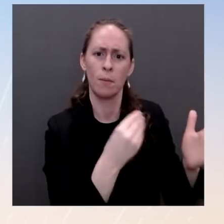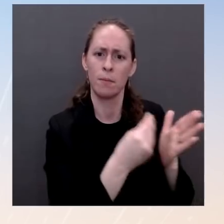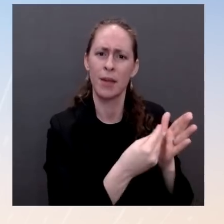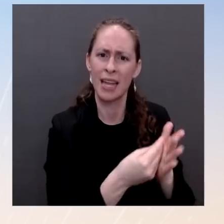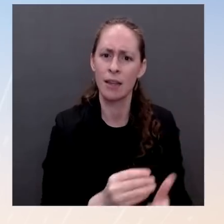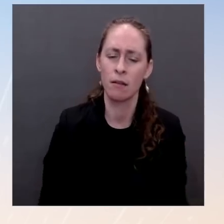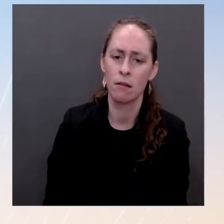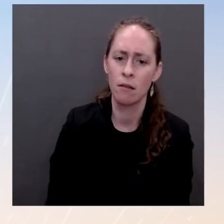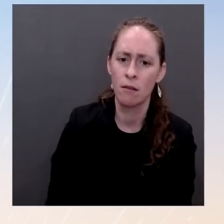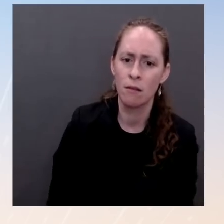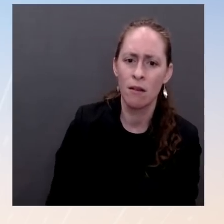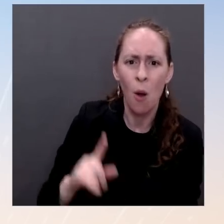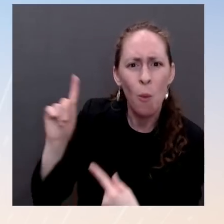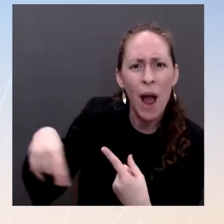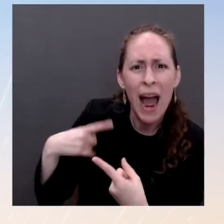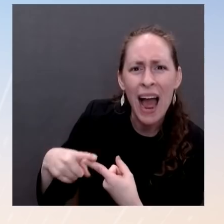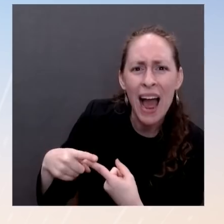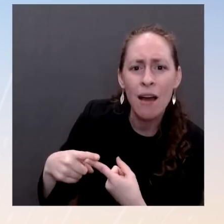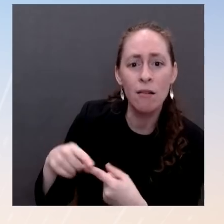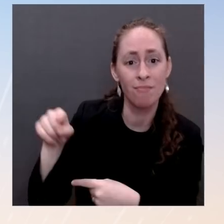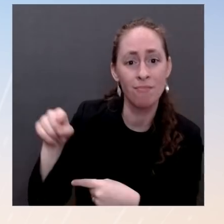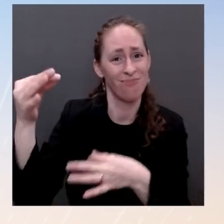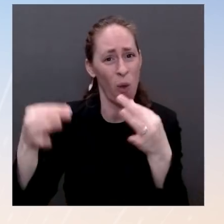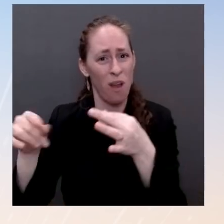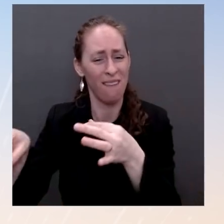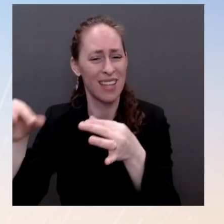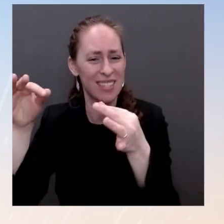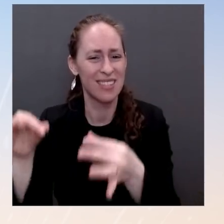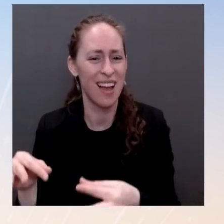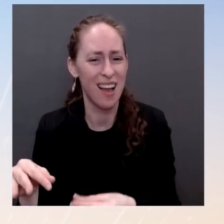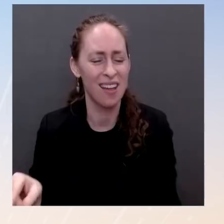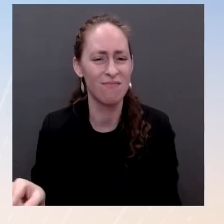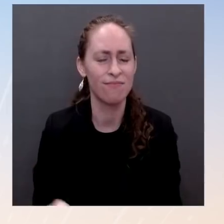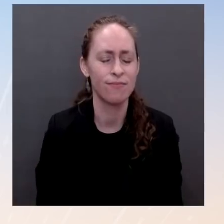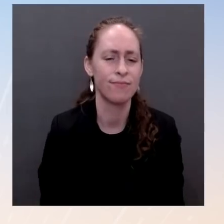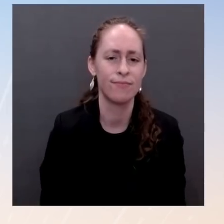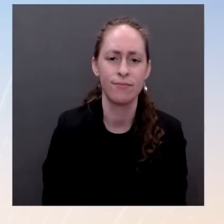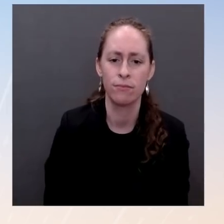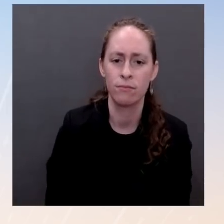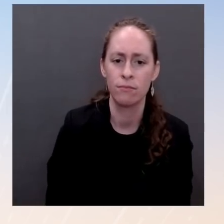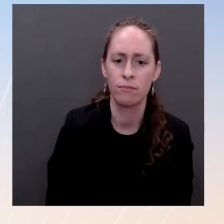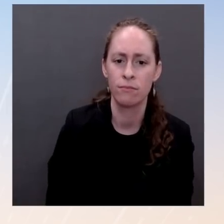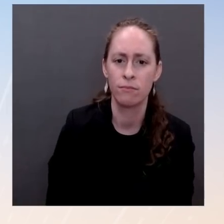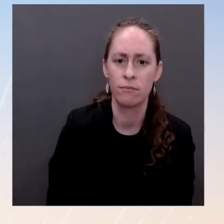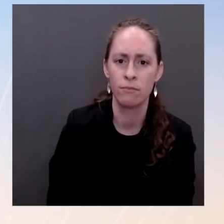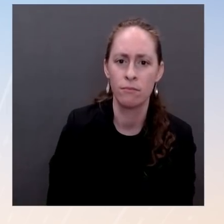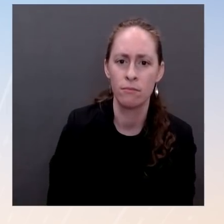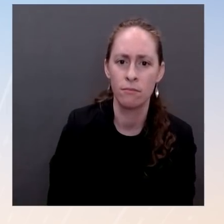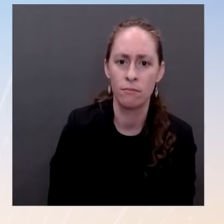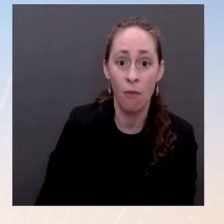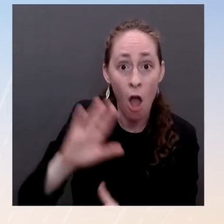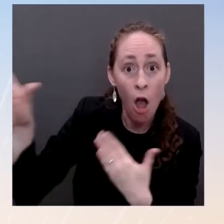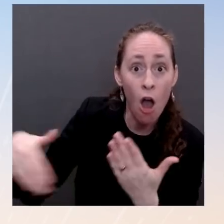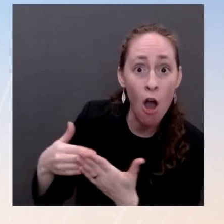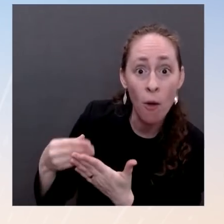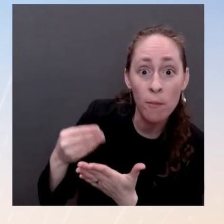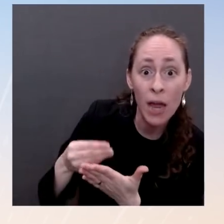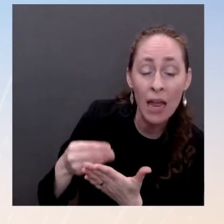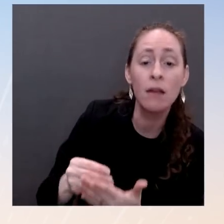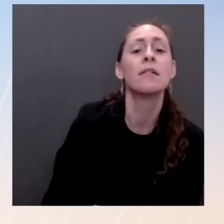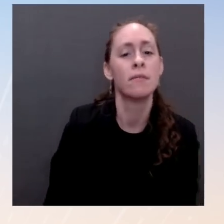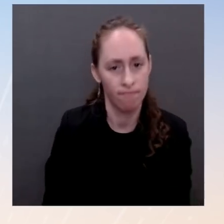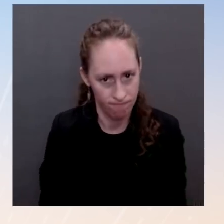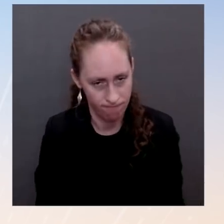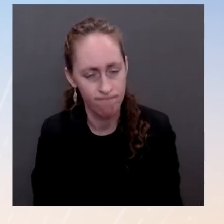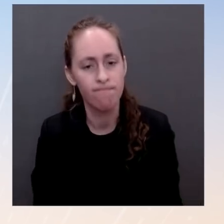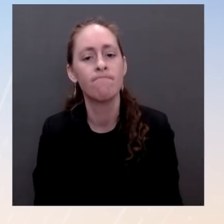happen. $3.5 billion. Right. The courts have to rule in order for any of the funding to move forward, I believe, is my understanding.